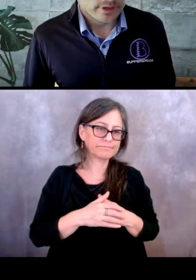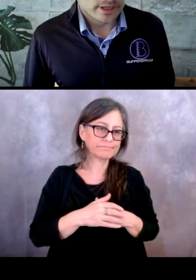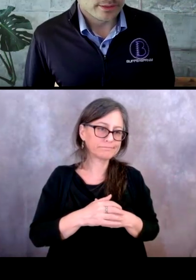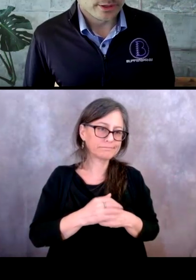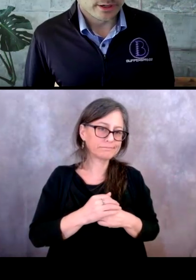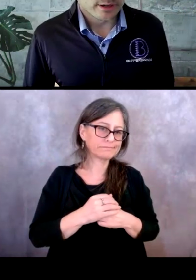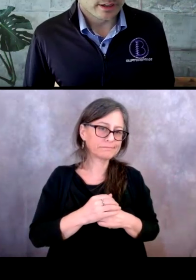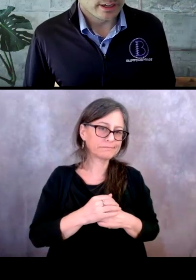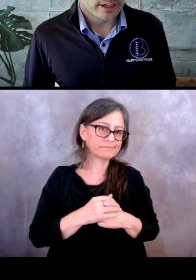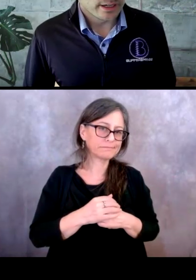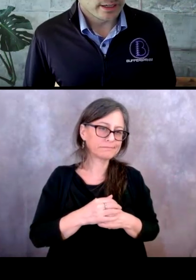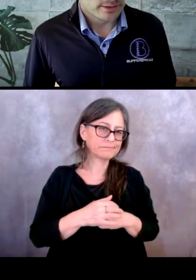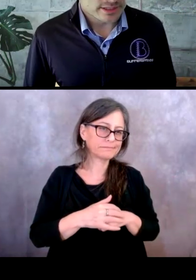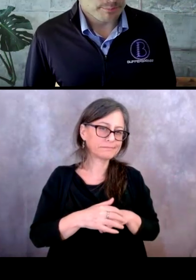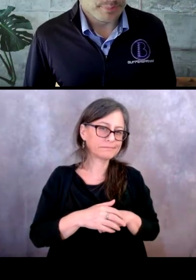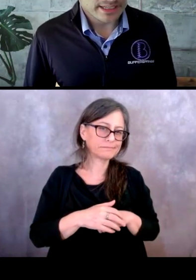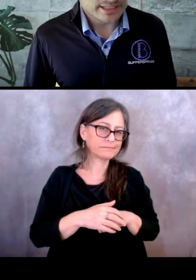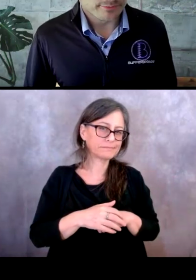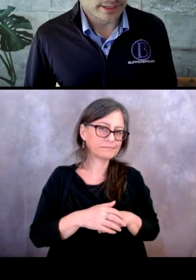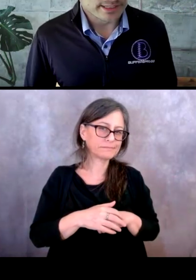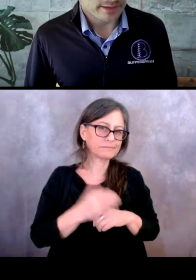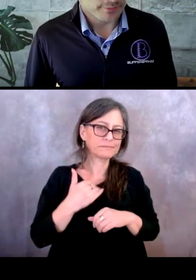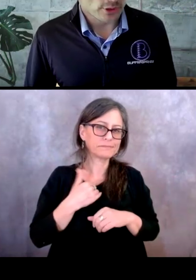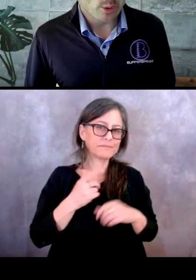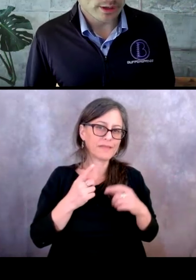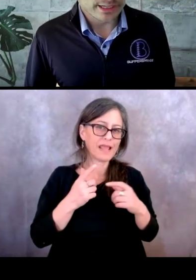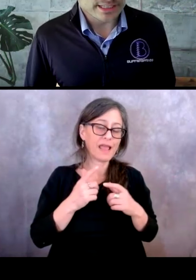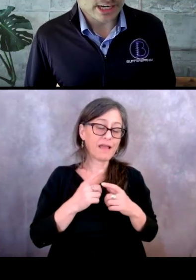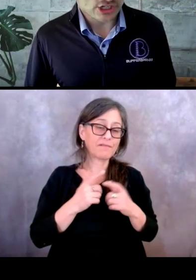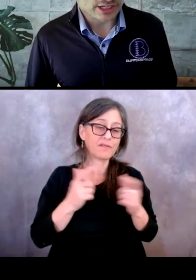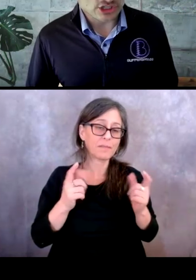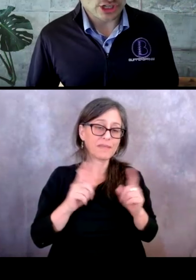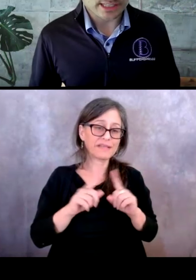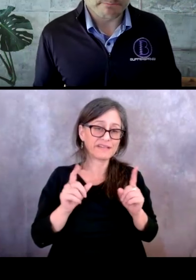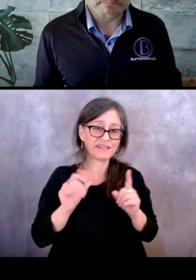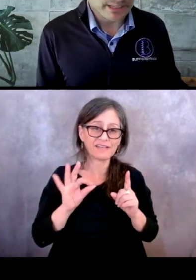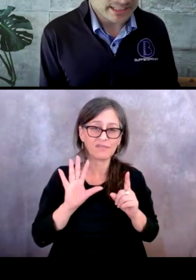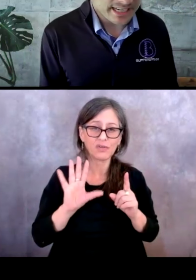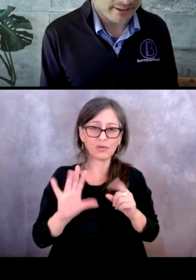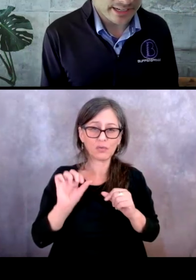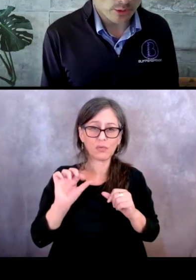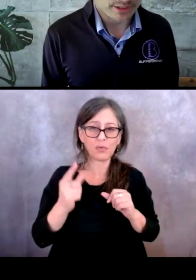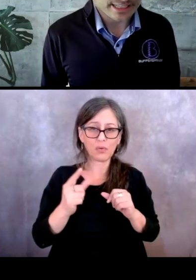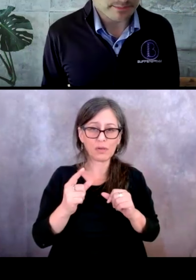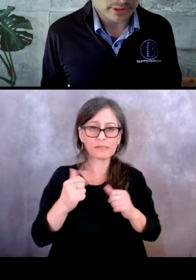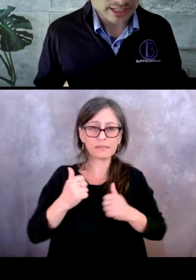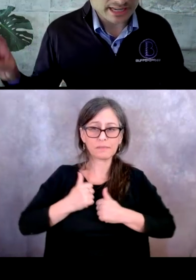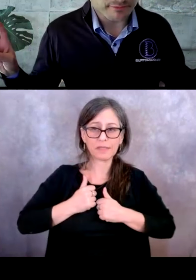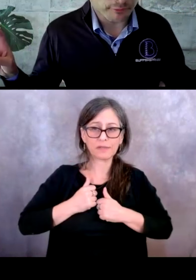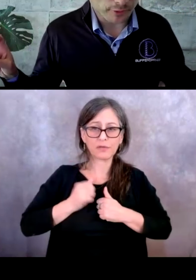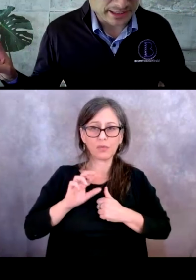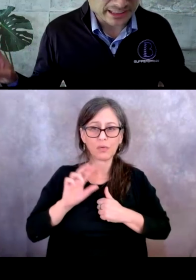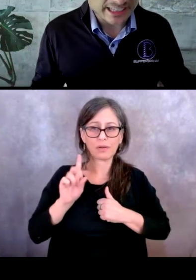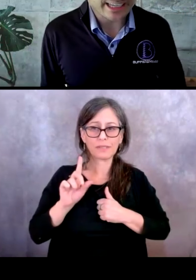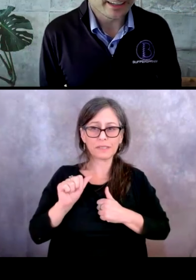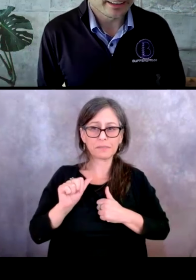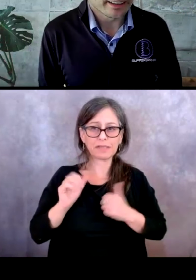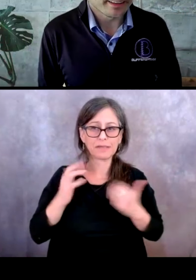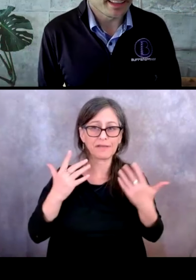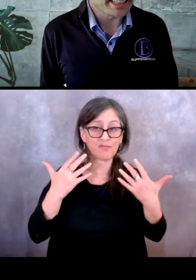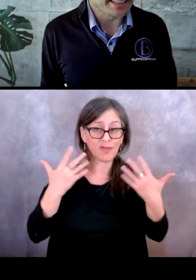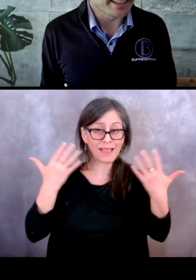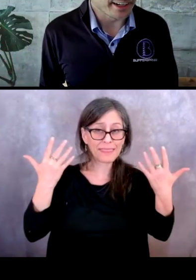if there's a big difference. If your organization is just military or disability